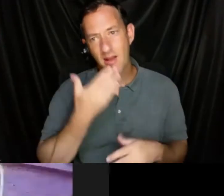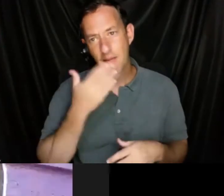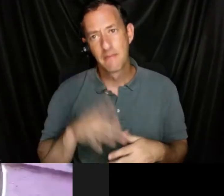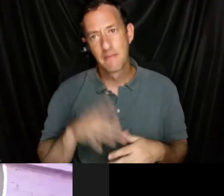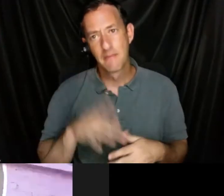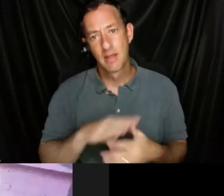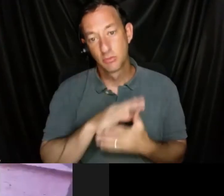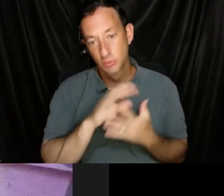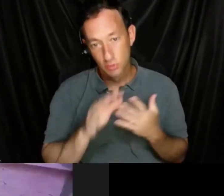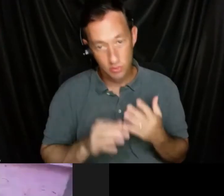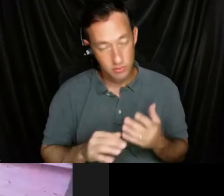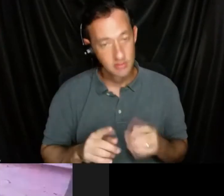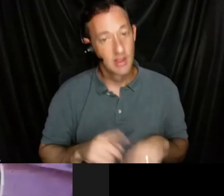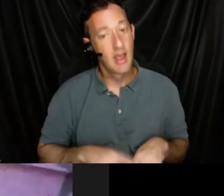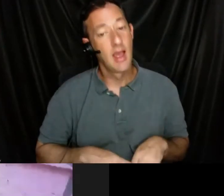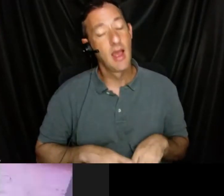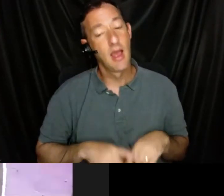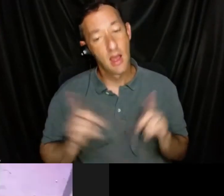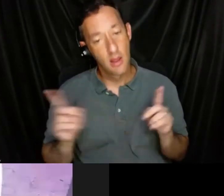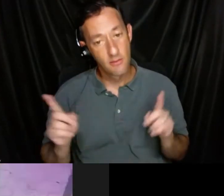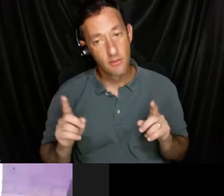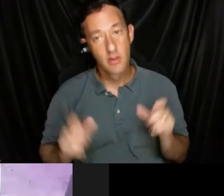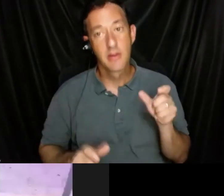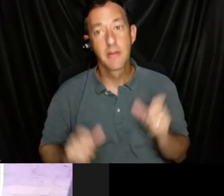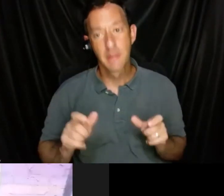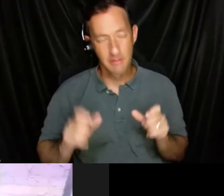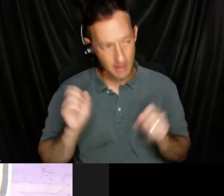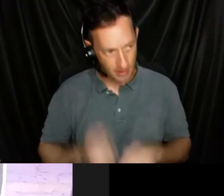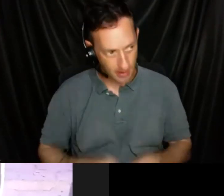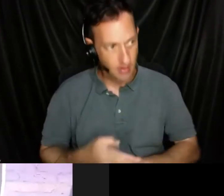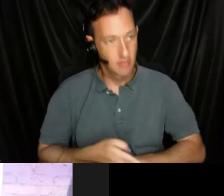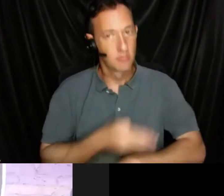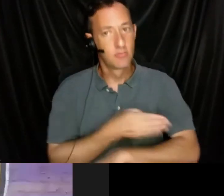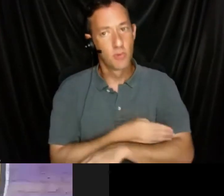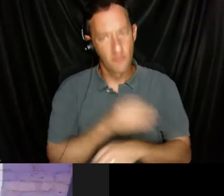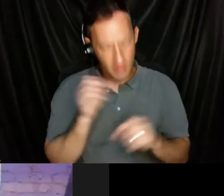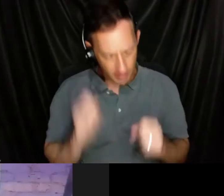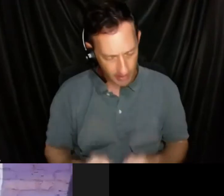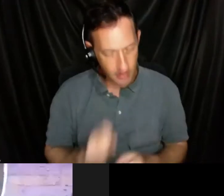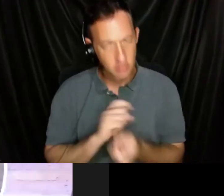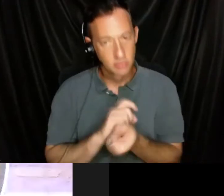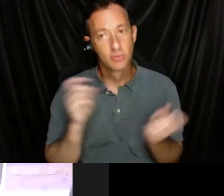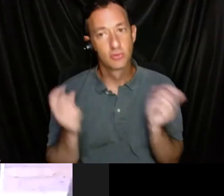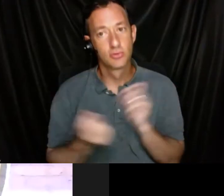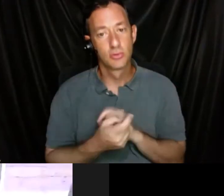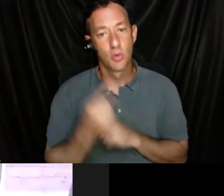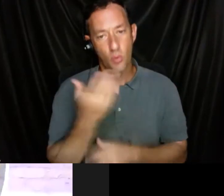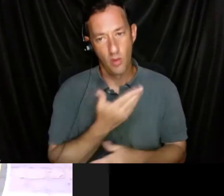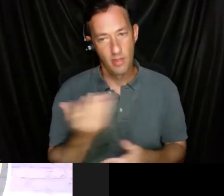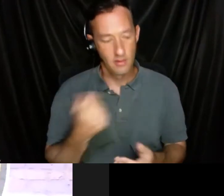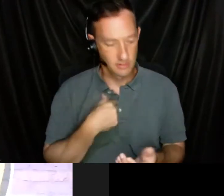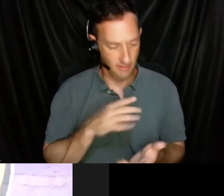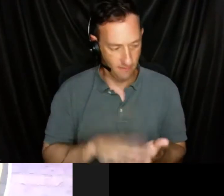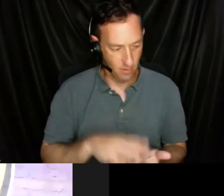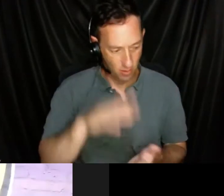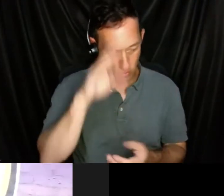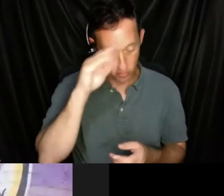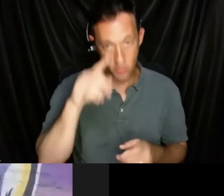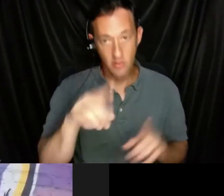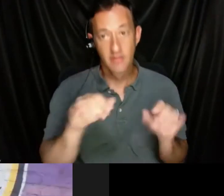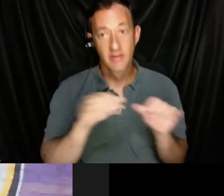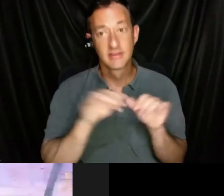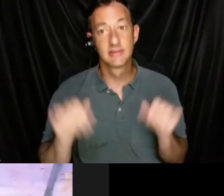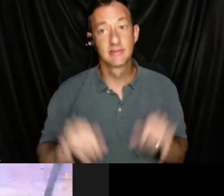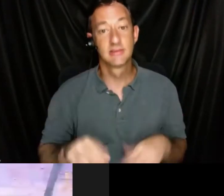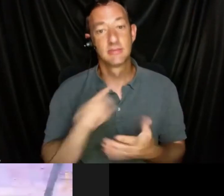but however, people do improve and people do change. One of the things that I've learned is that the system is designed to pretend to